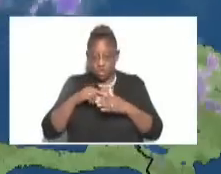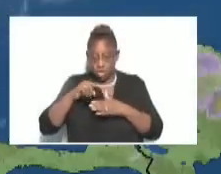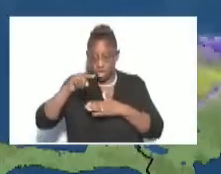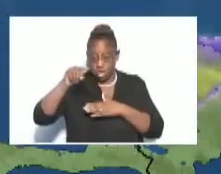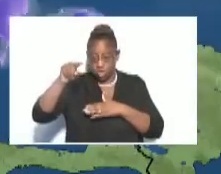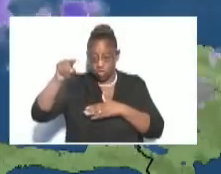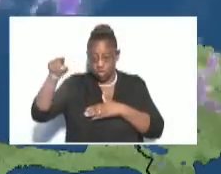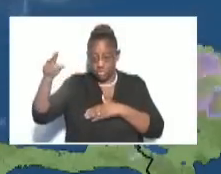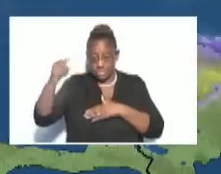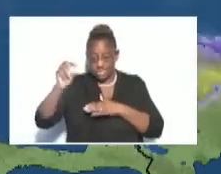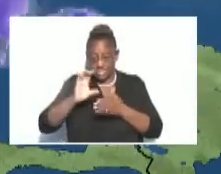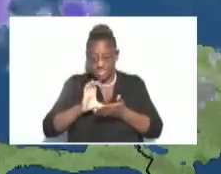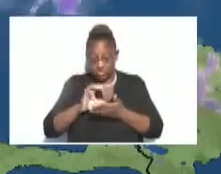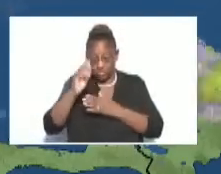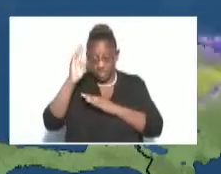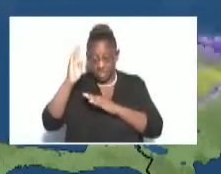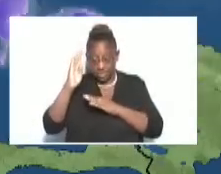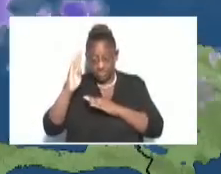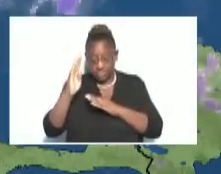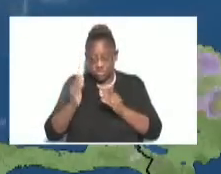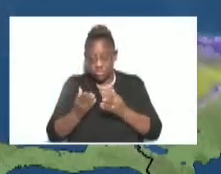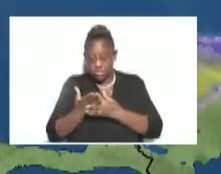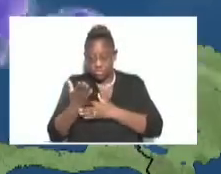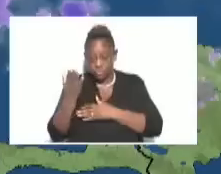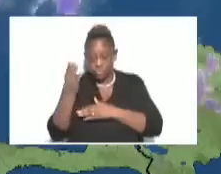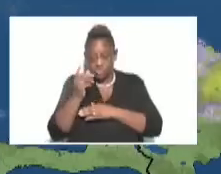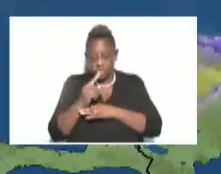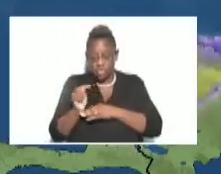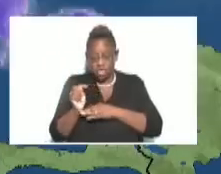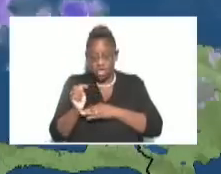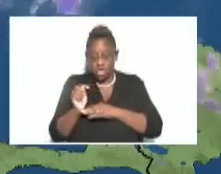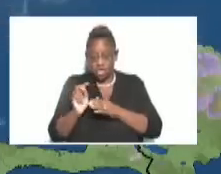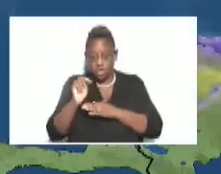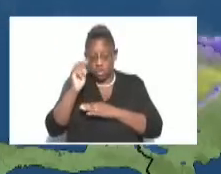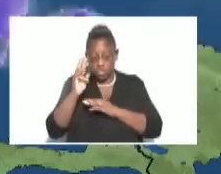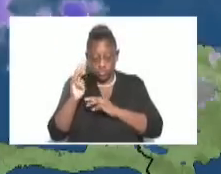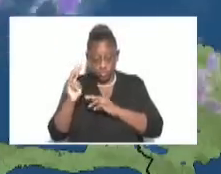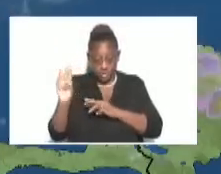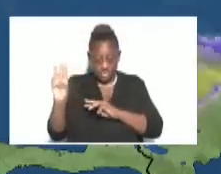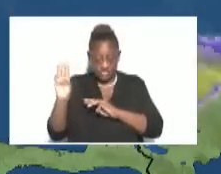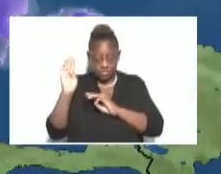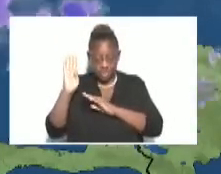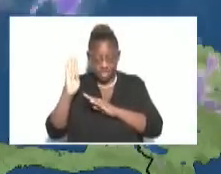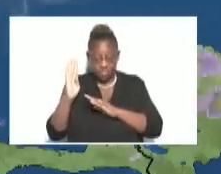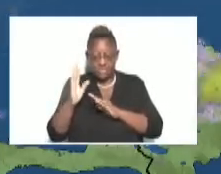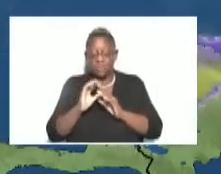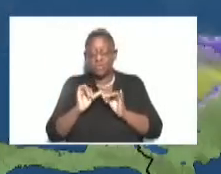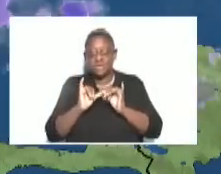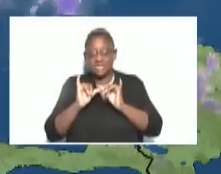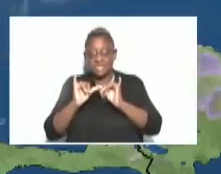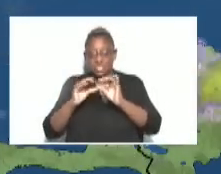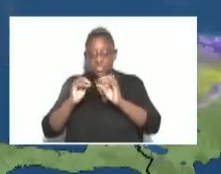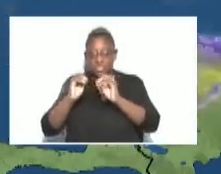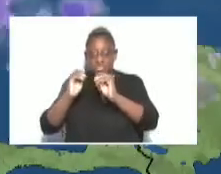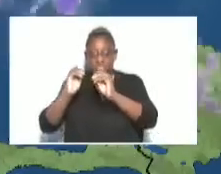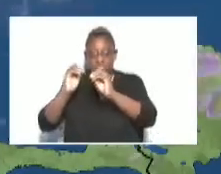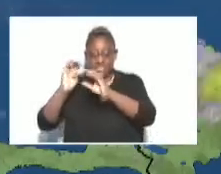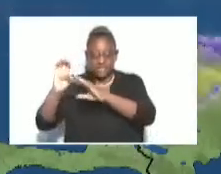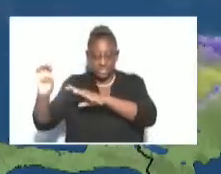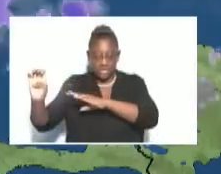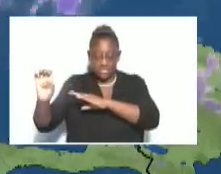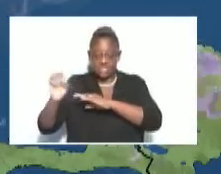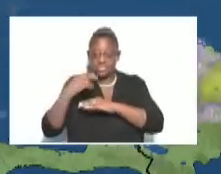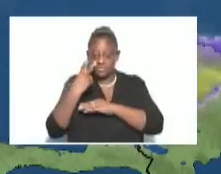the central Bahamas that pushed through the northwest Bahamas last evening, and that will continue to push towards the southeast. So we will see